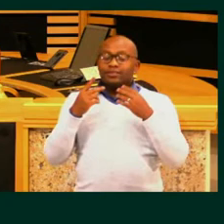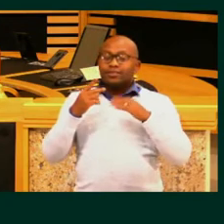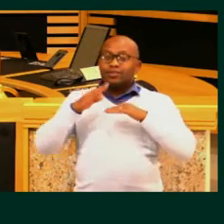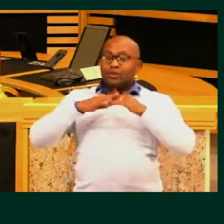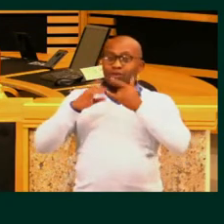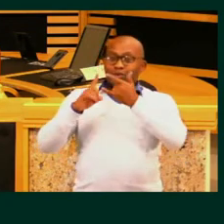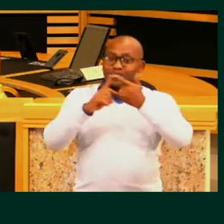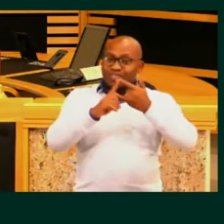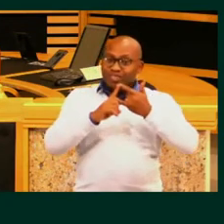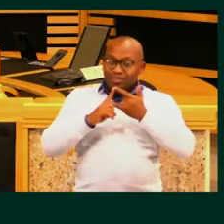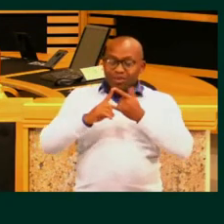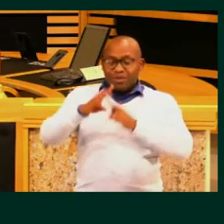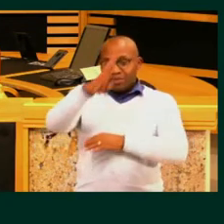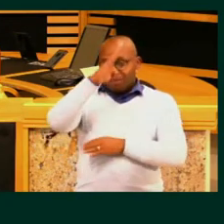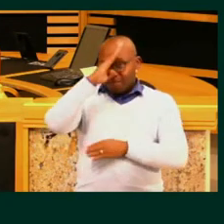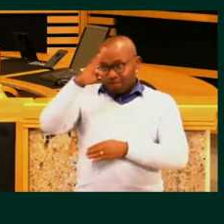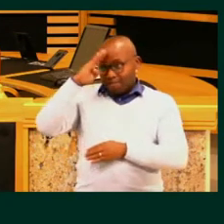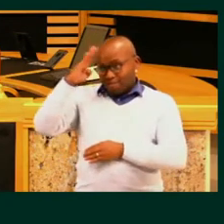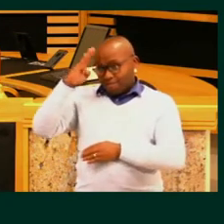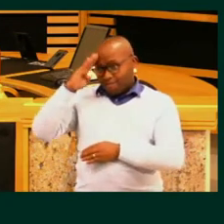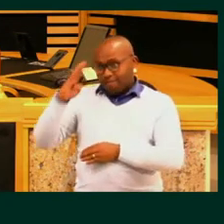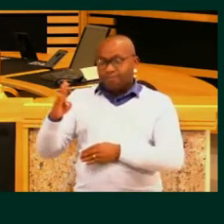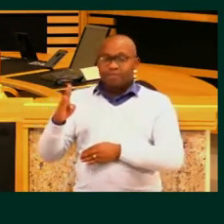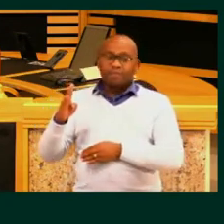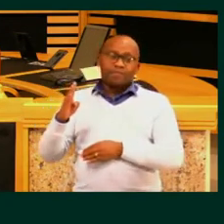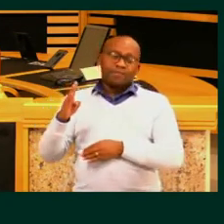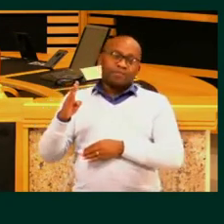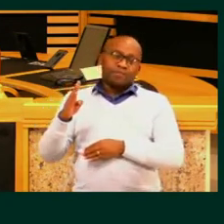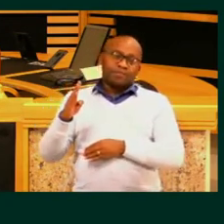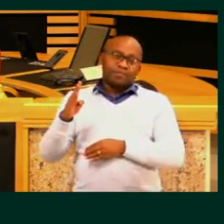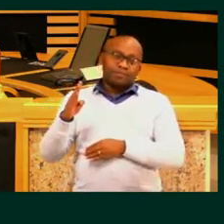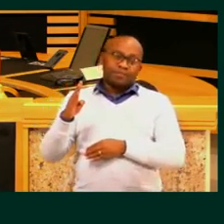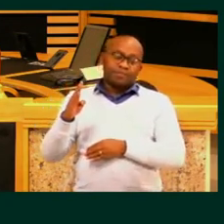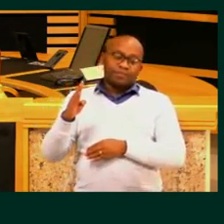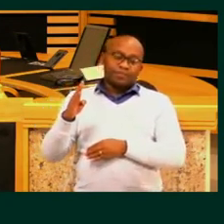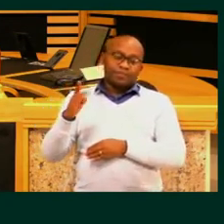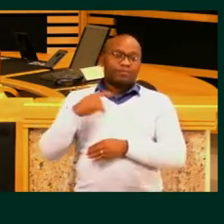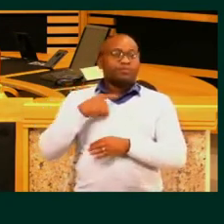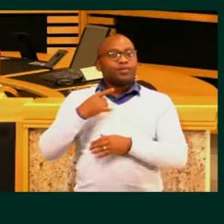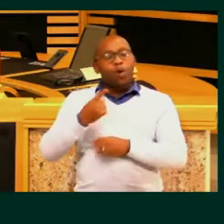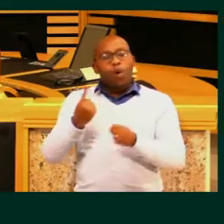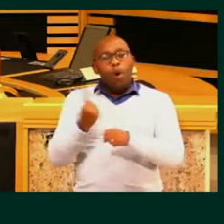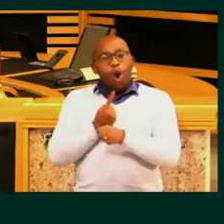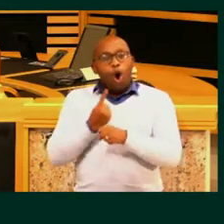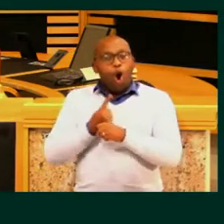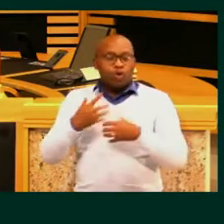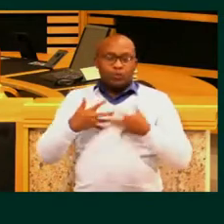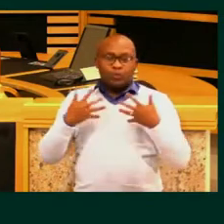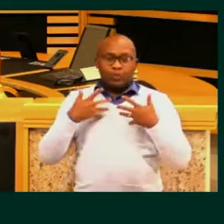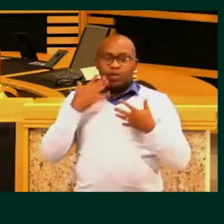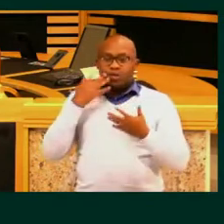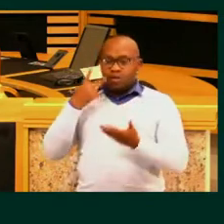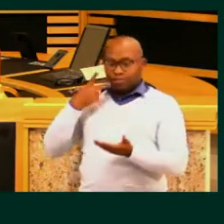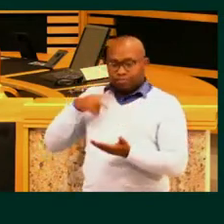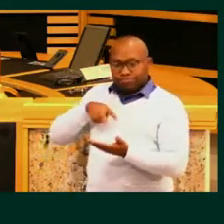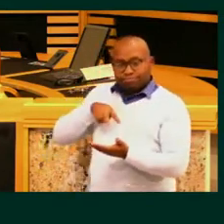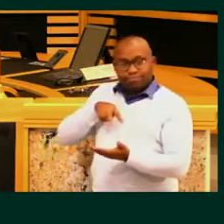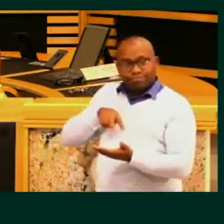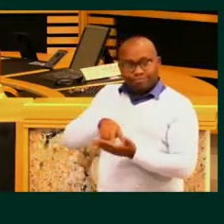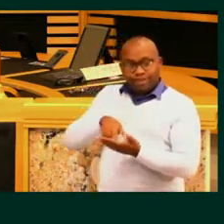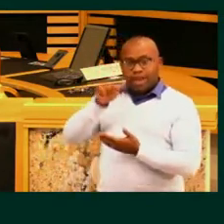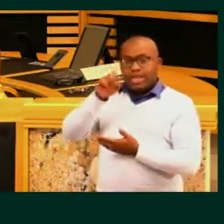media it is always a pleasure to greet you on behalf of African National Congress the Congress which stood the test